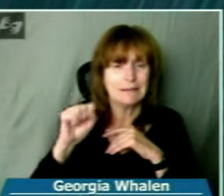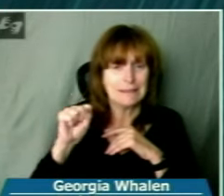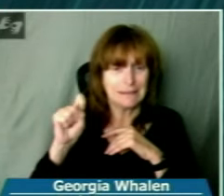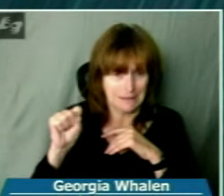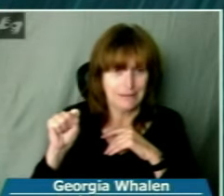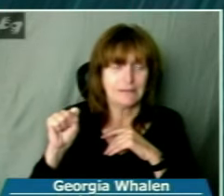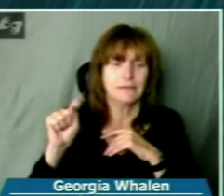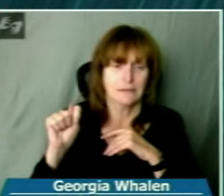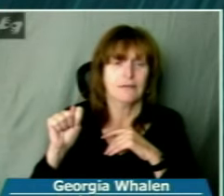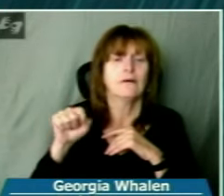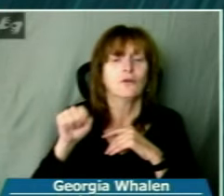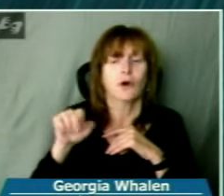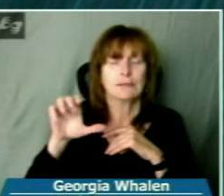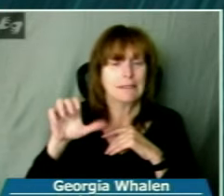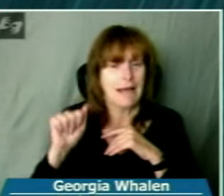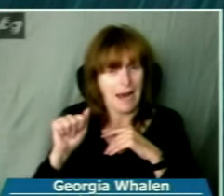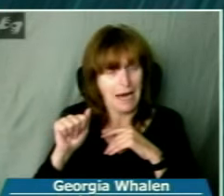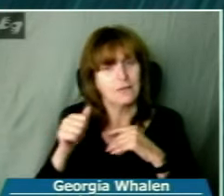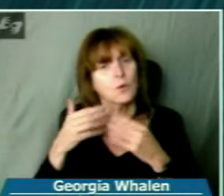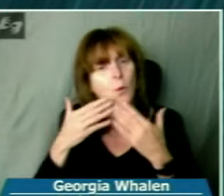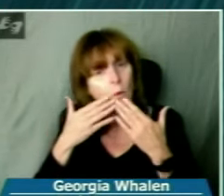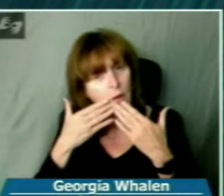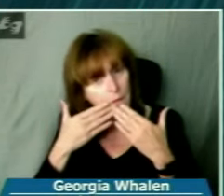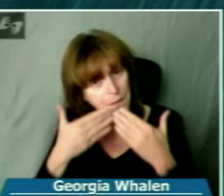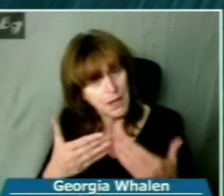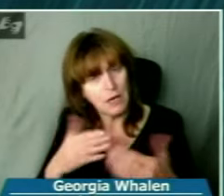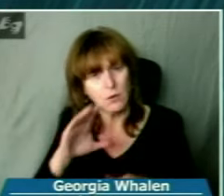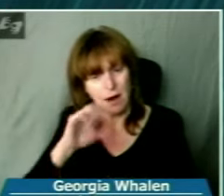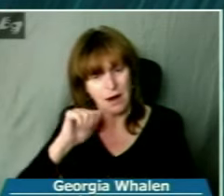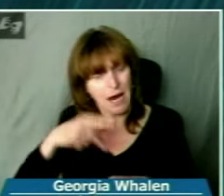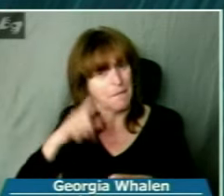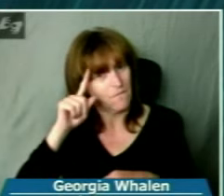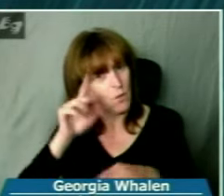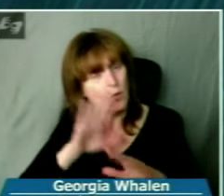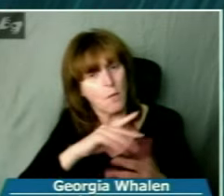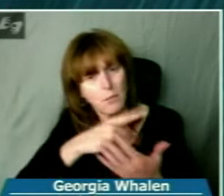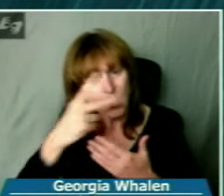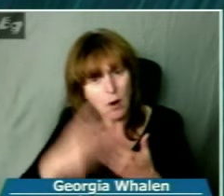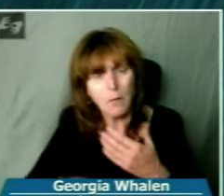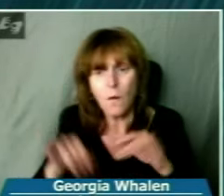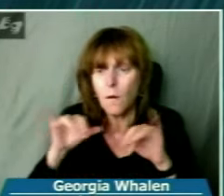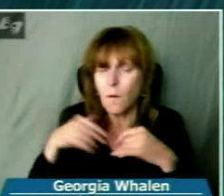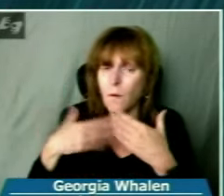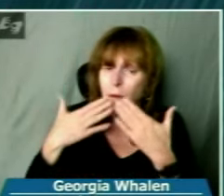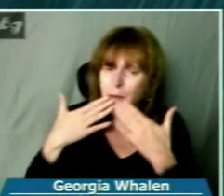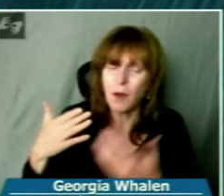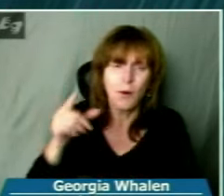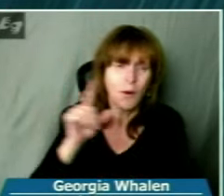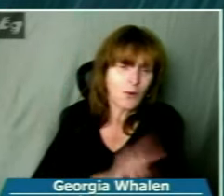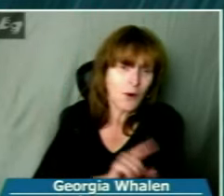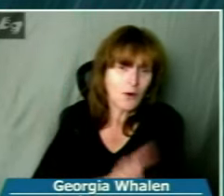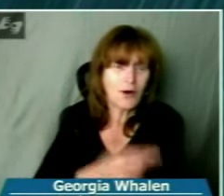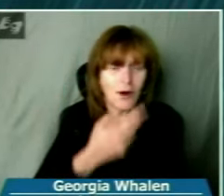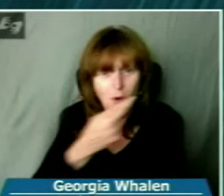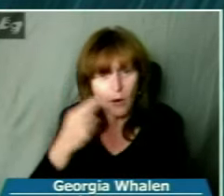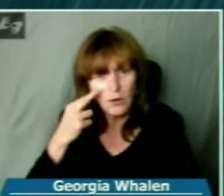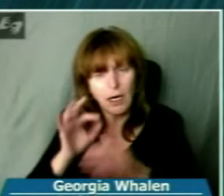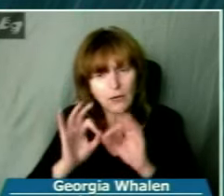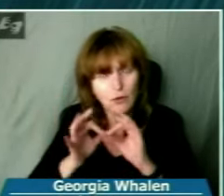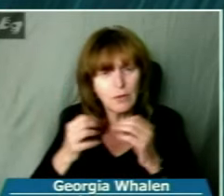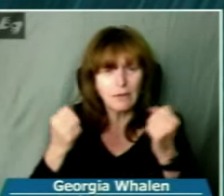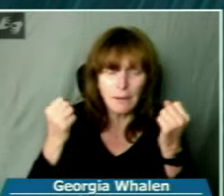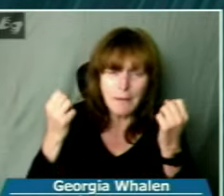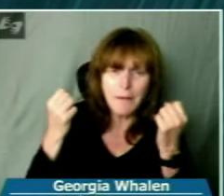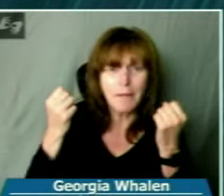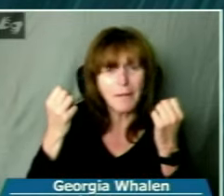their ongoing programs. And just again, a thank you to Rosalie Visers and Georgia Whalen, who each and every time out